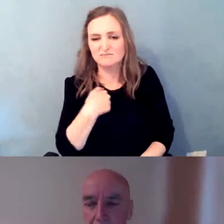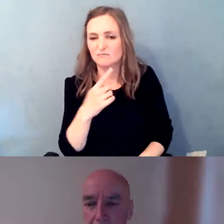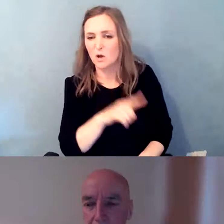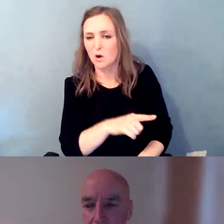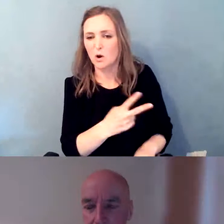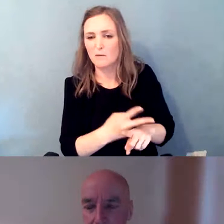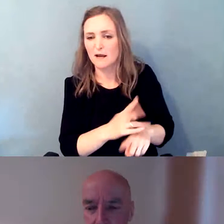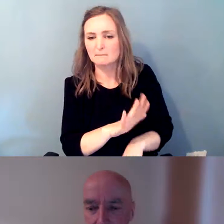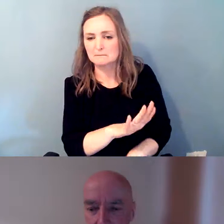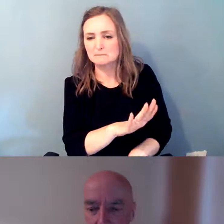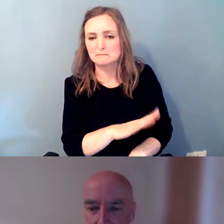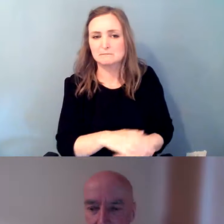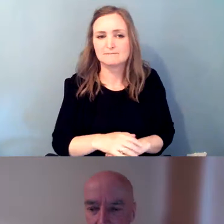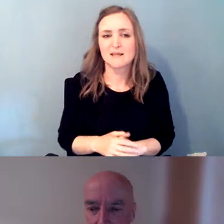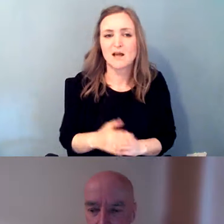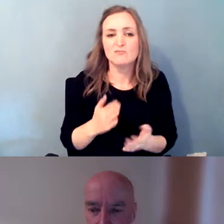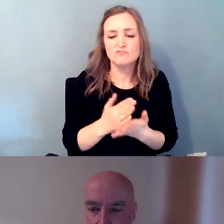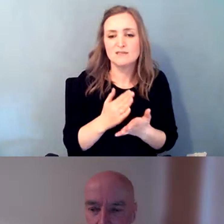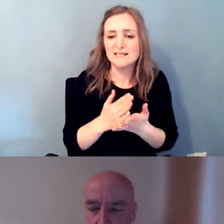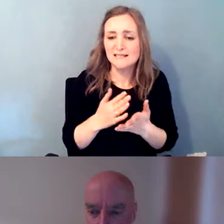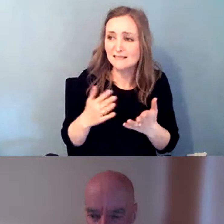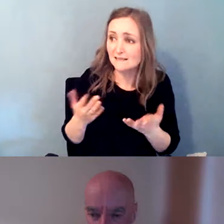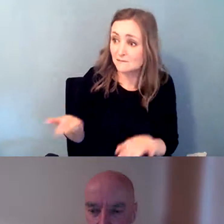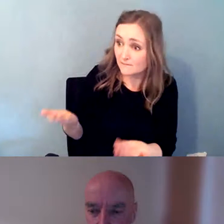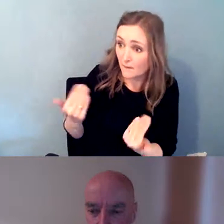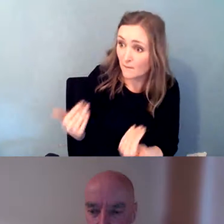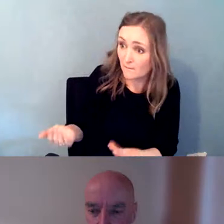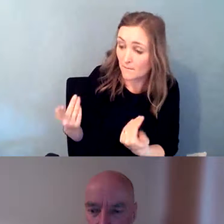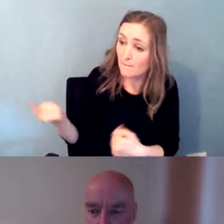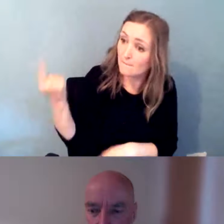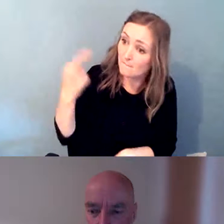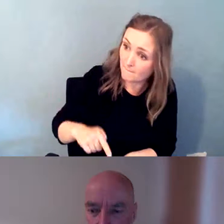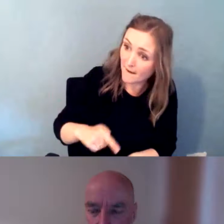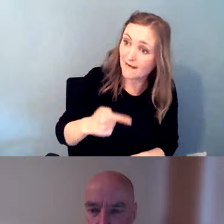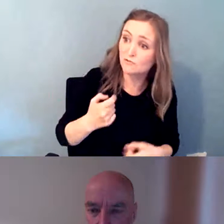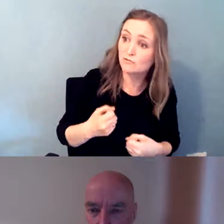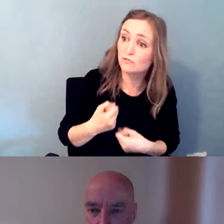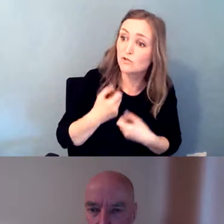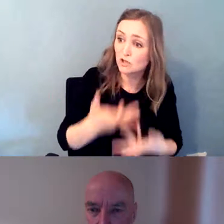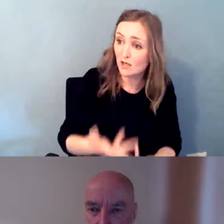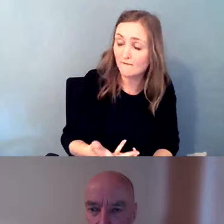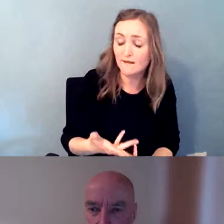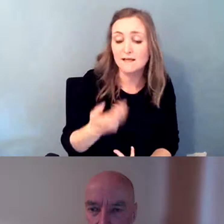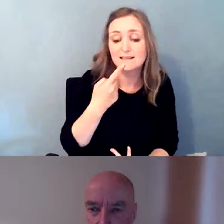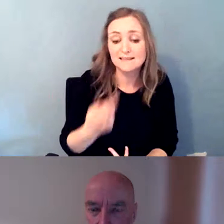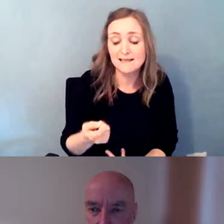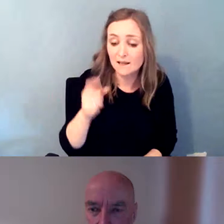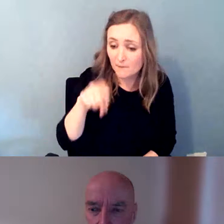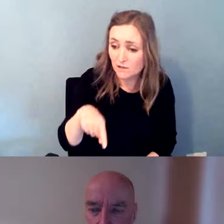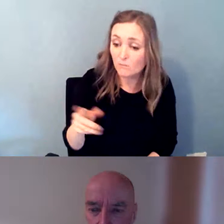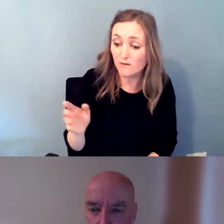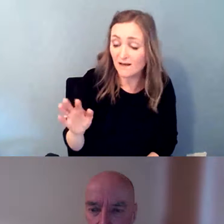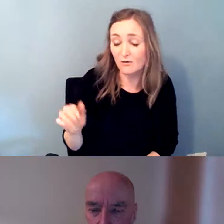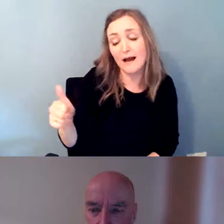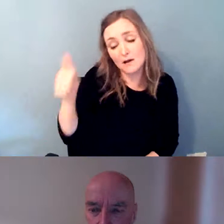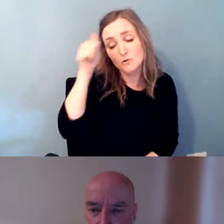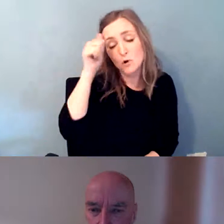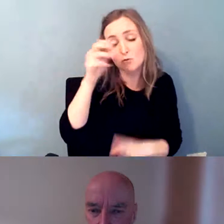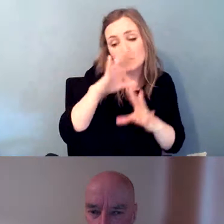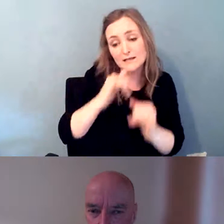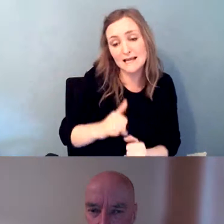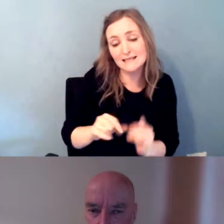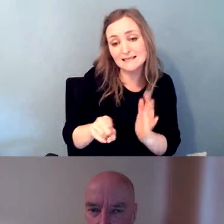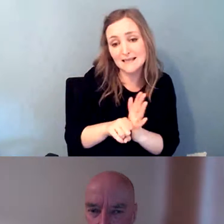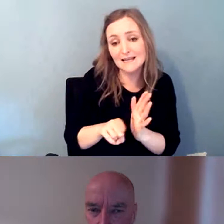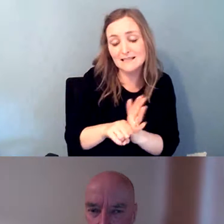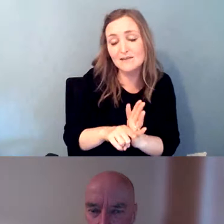people that permission again to re-access the service. So, you know, I need to be saying to someone, look, all these tests are negative at the moment. Your